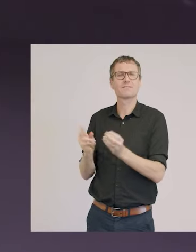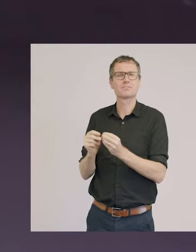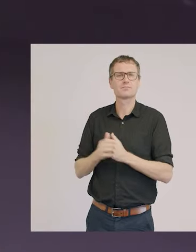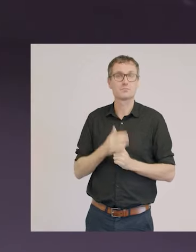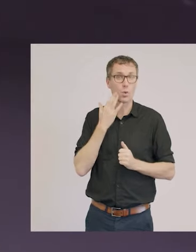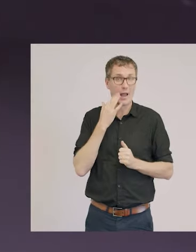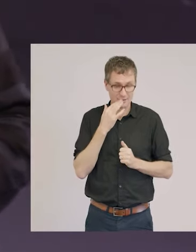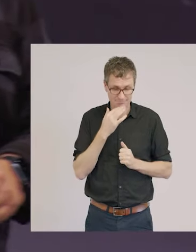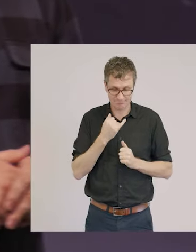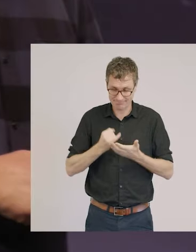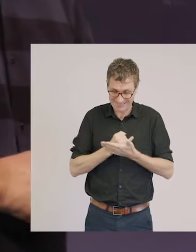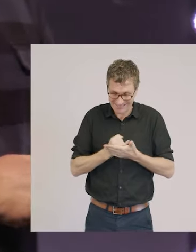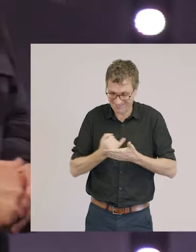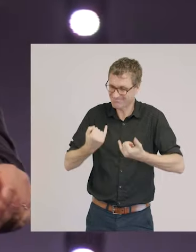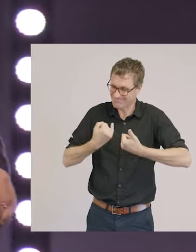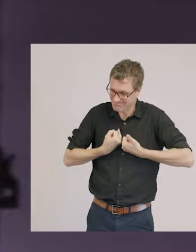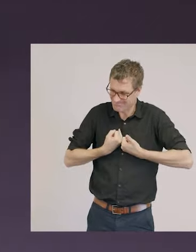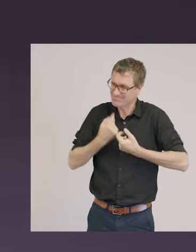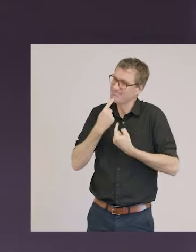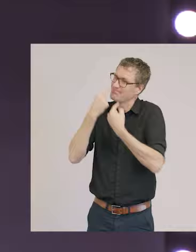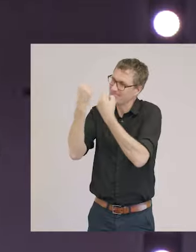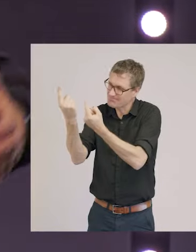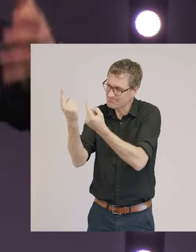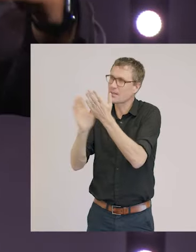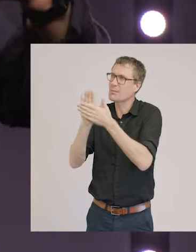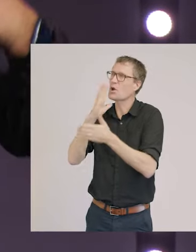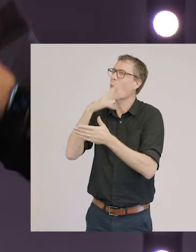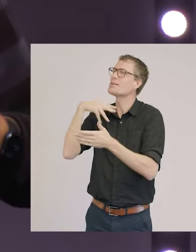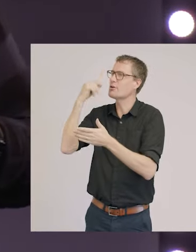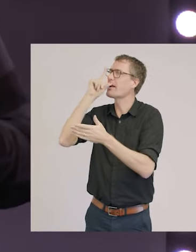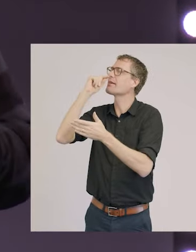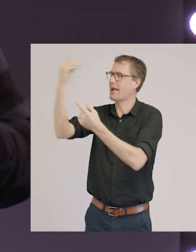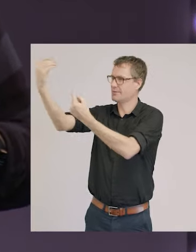Because when you repent of sin regularly, it gives the Holy Spirit a